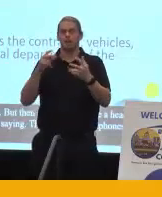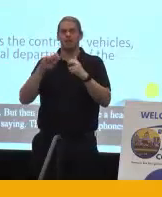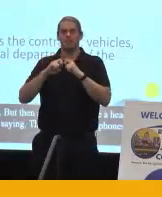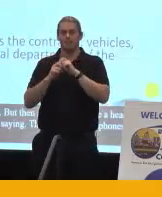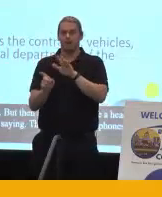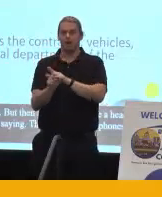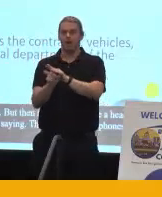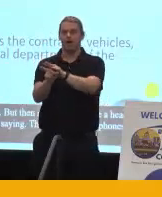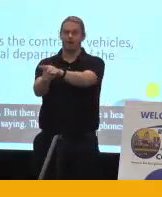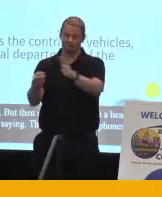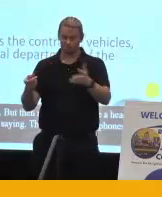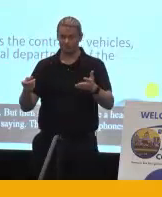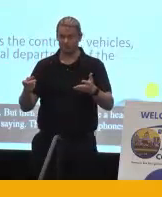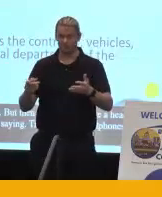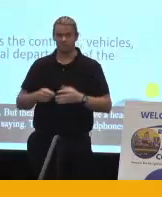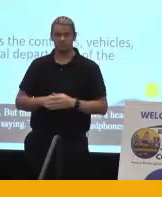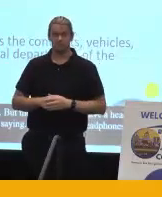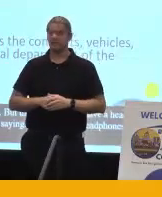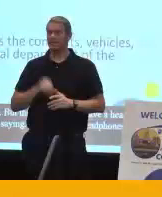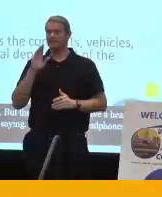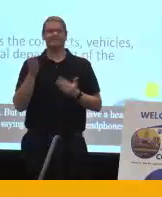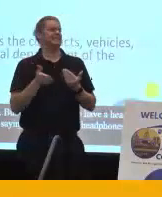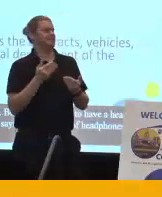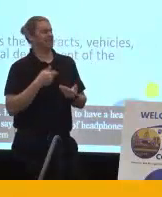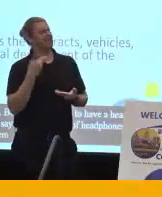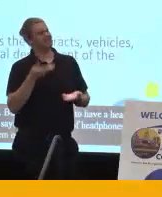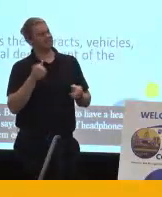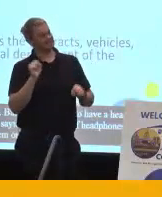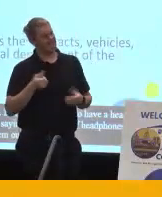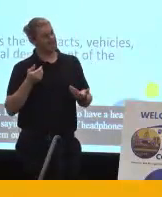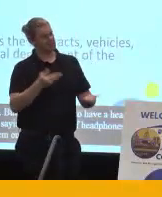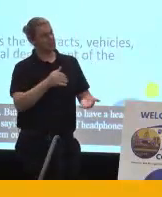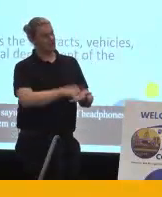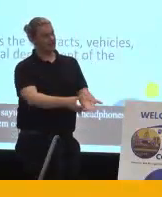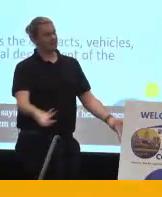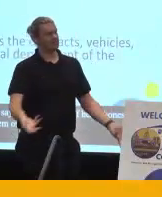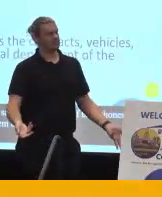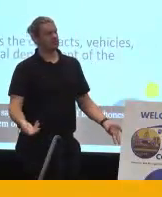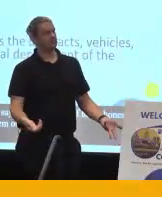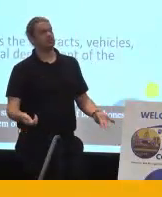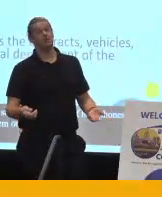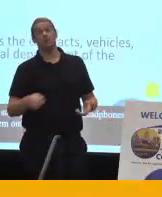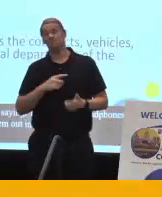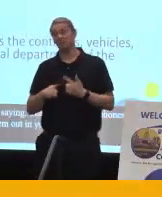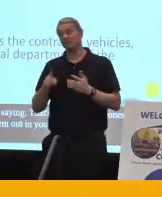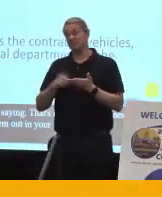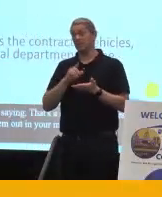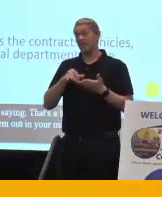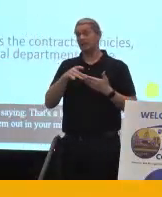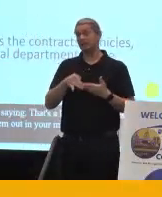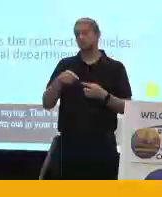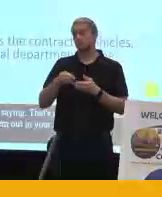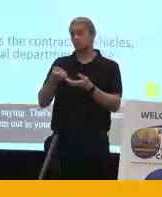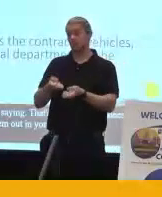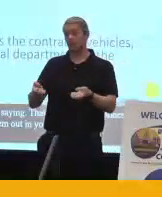mind. Mhm. Because what sounds really good on paper, and this is why sometimes we have equipment abandonment, in real life may or